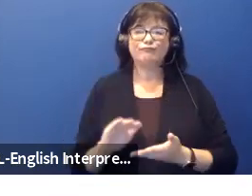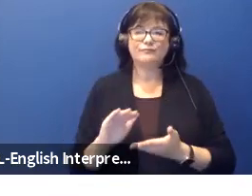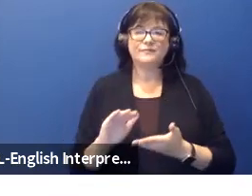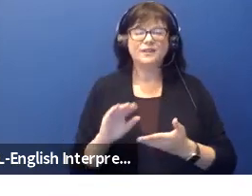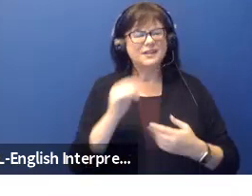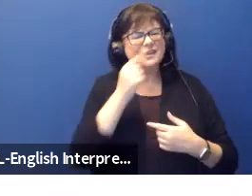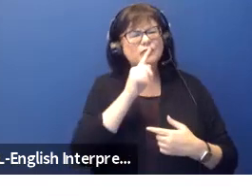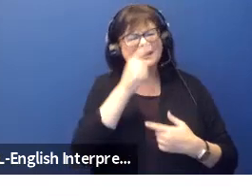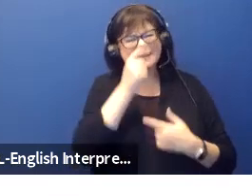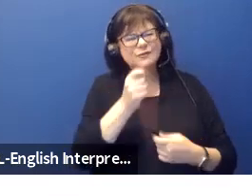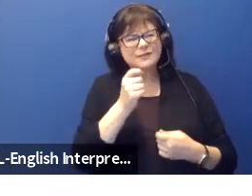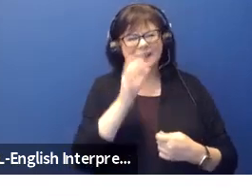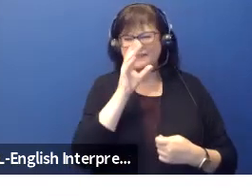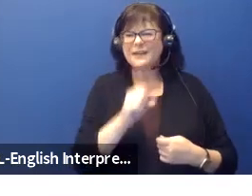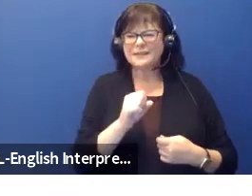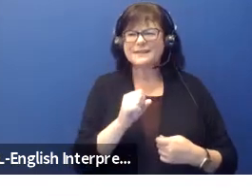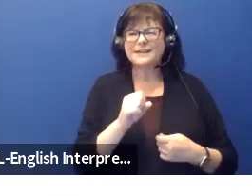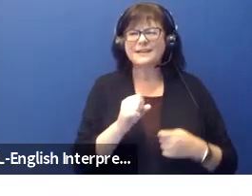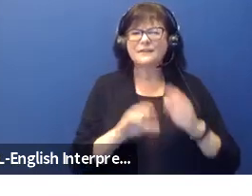out,